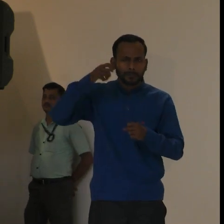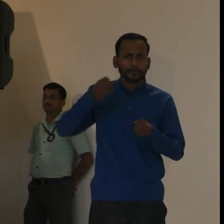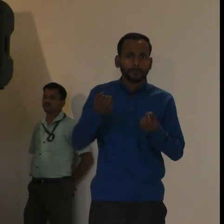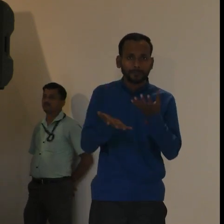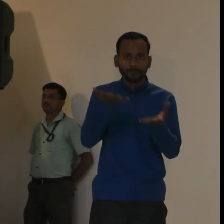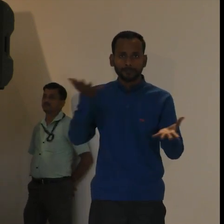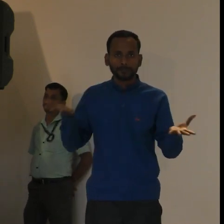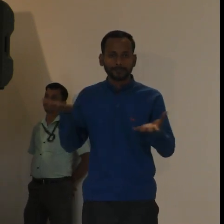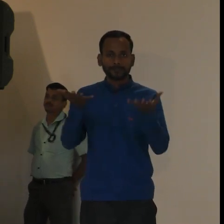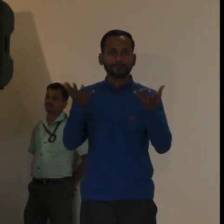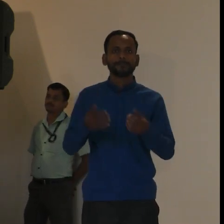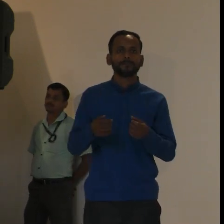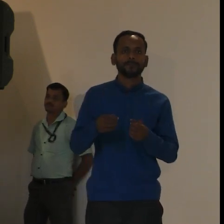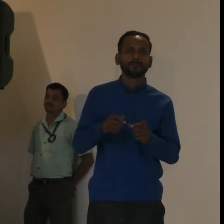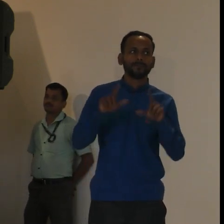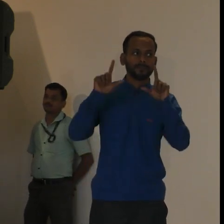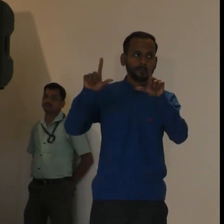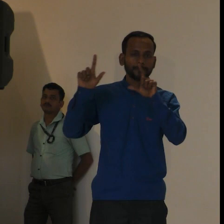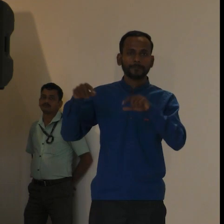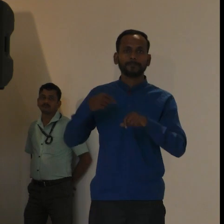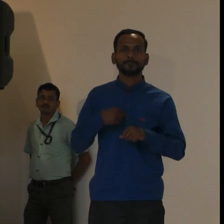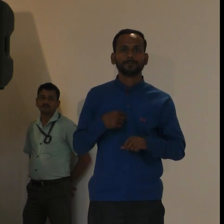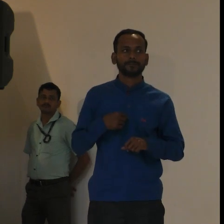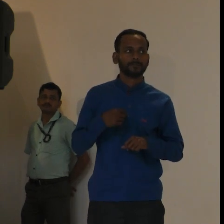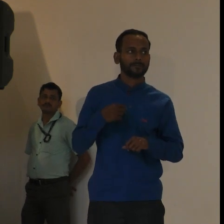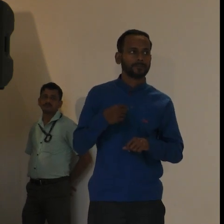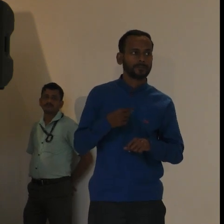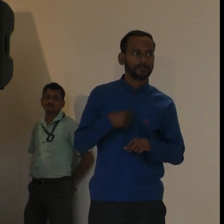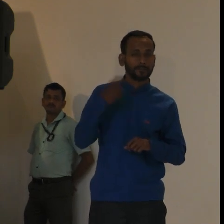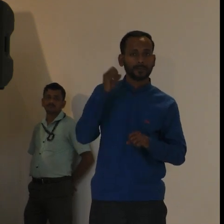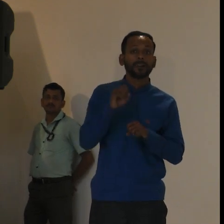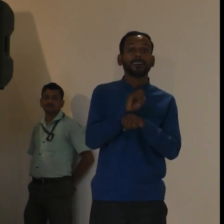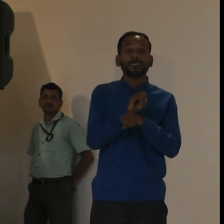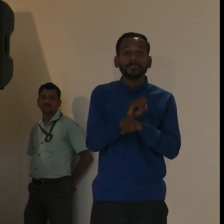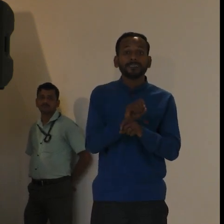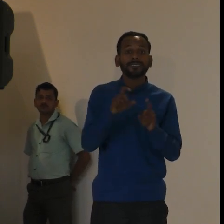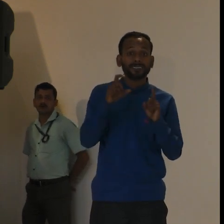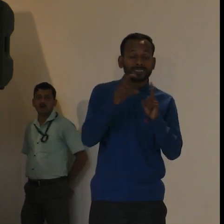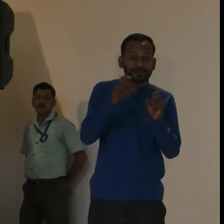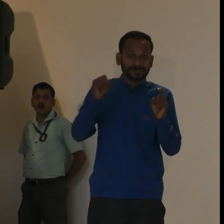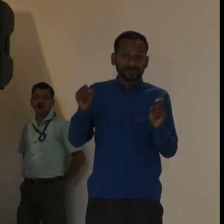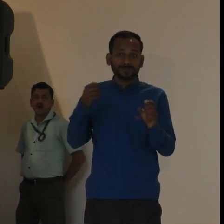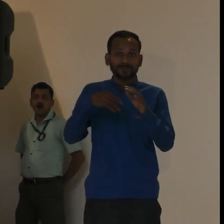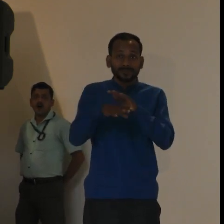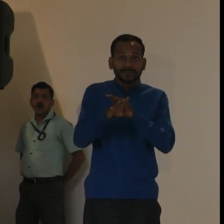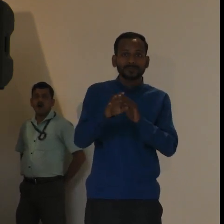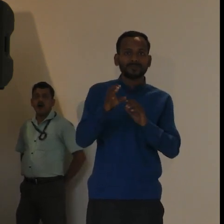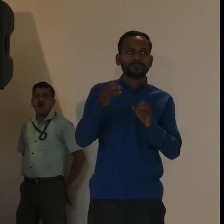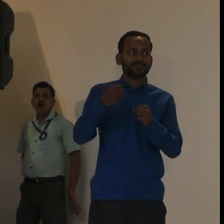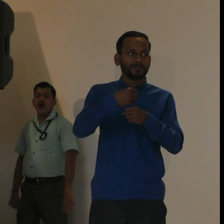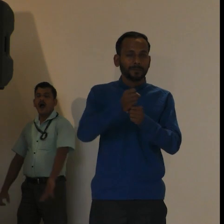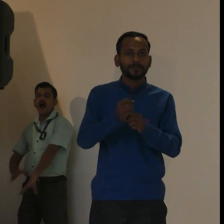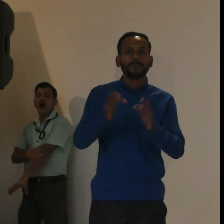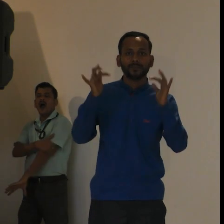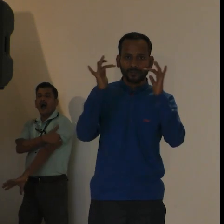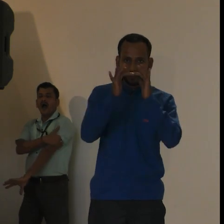objects in high-resolution images is that now I've generated this digital collection which can be uploaded on the museum's